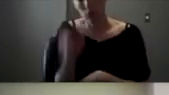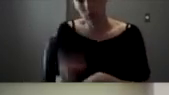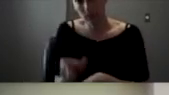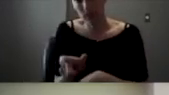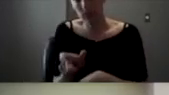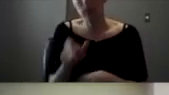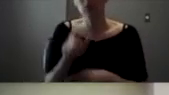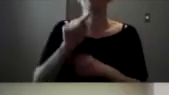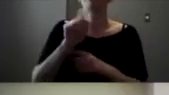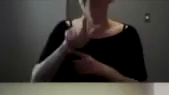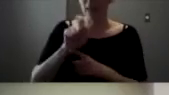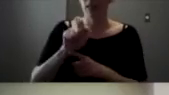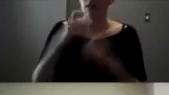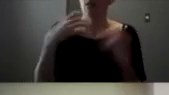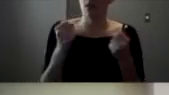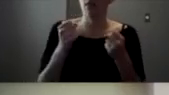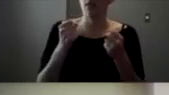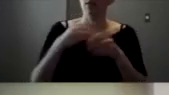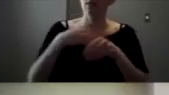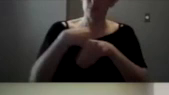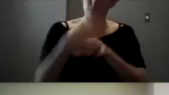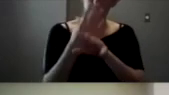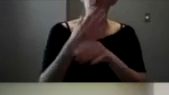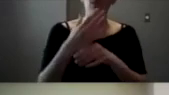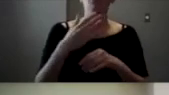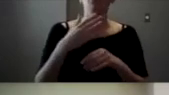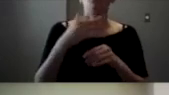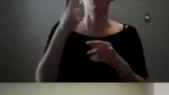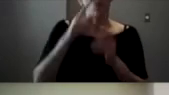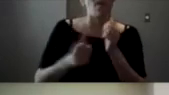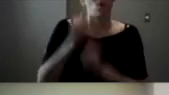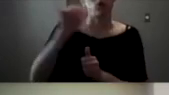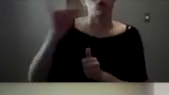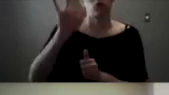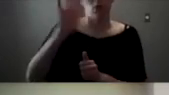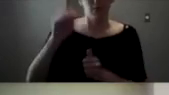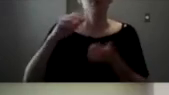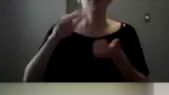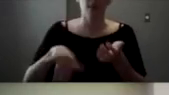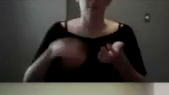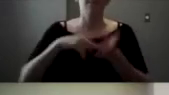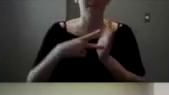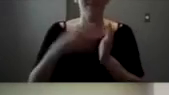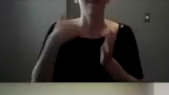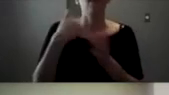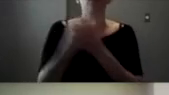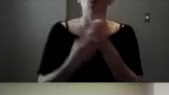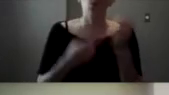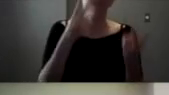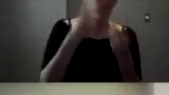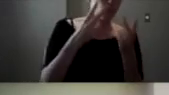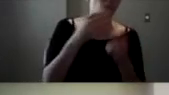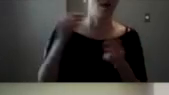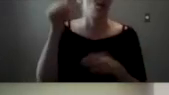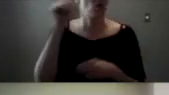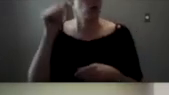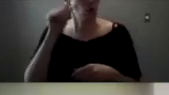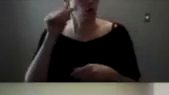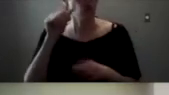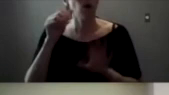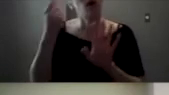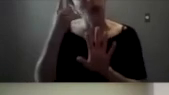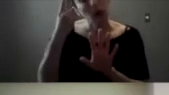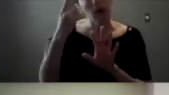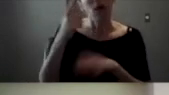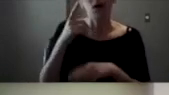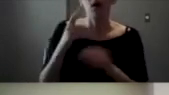mean having both an audio and visual component, although there are a growing number of payers,